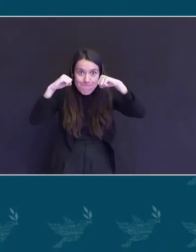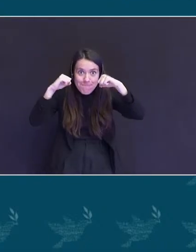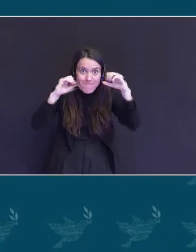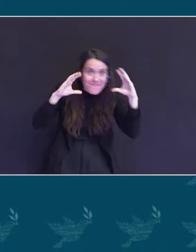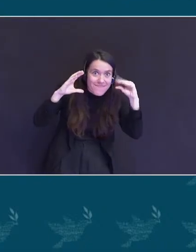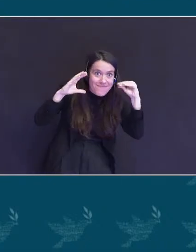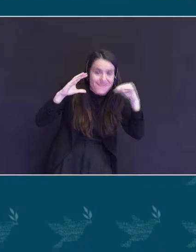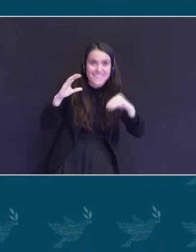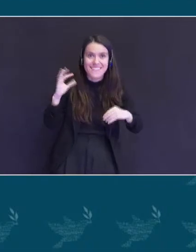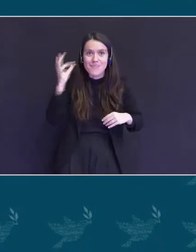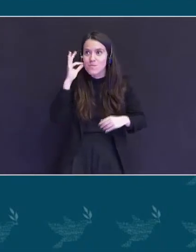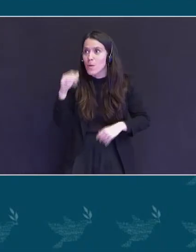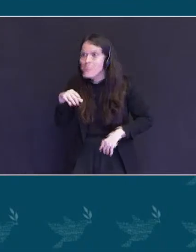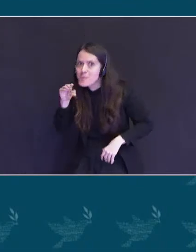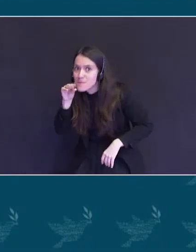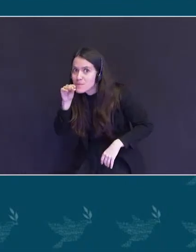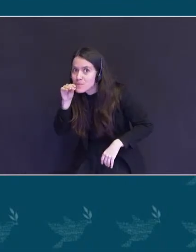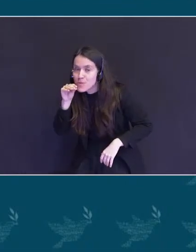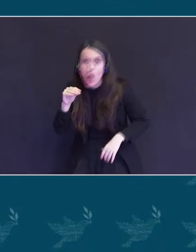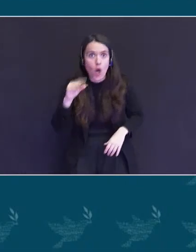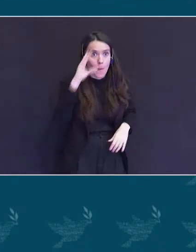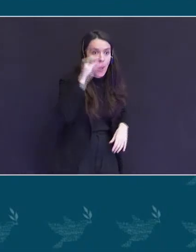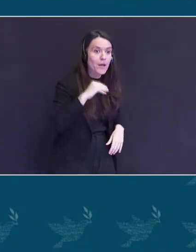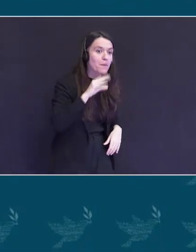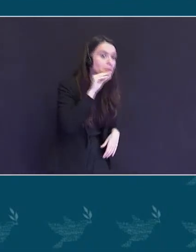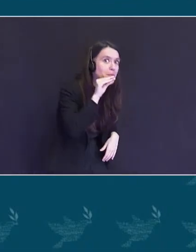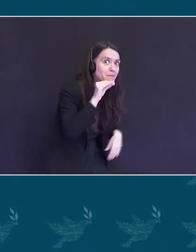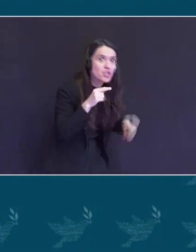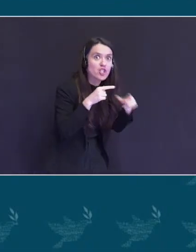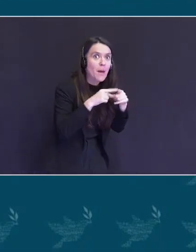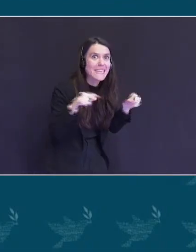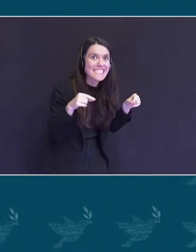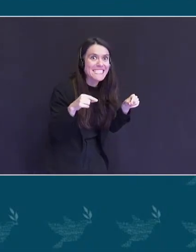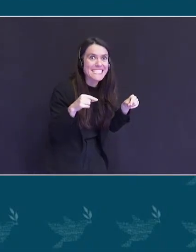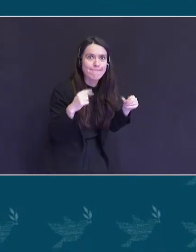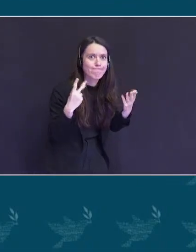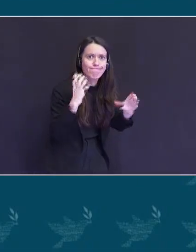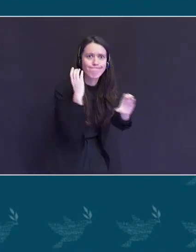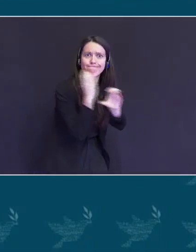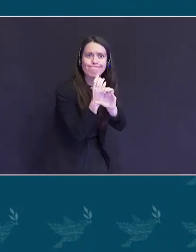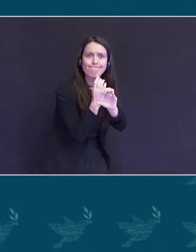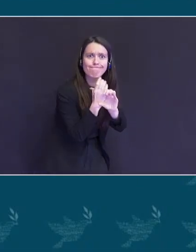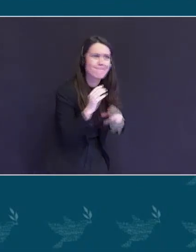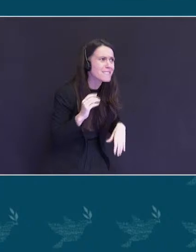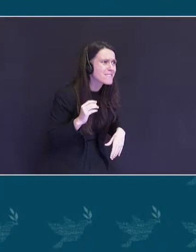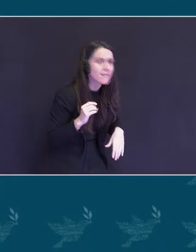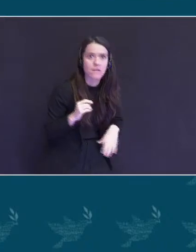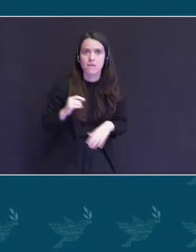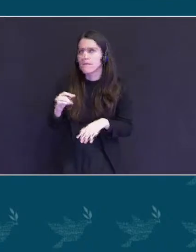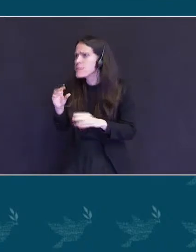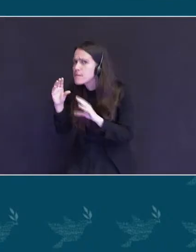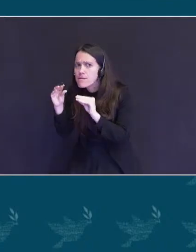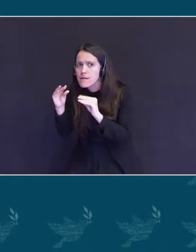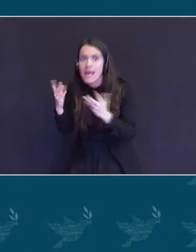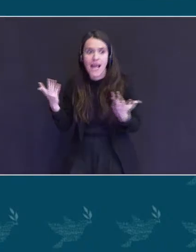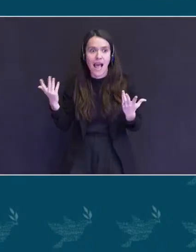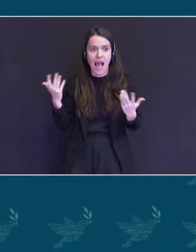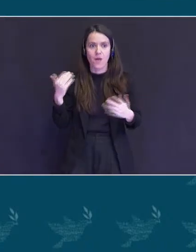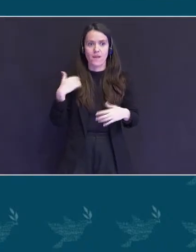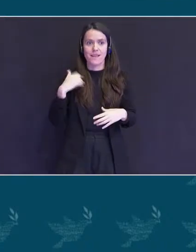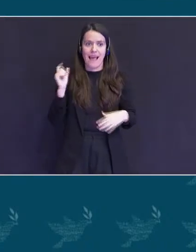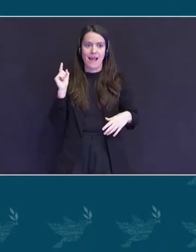the female speak English while the boys speak Japanese and they cannot speak each other. So we try to enhance this with the